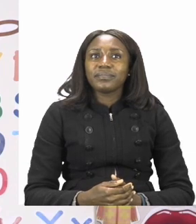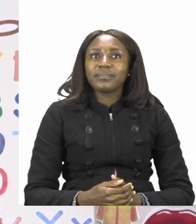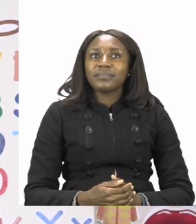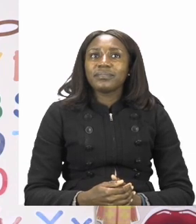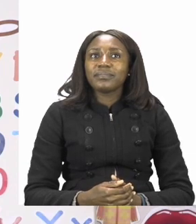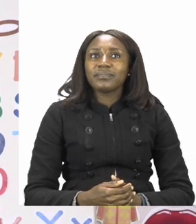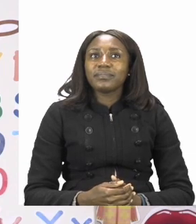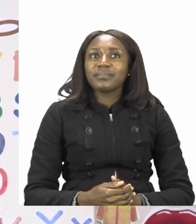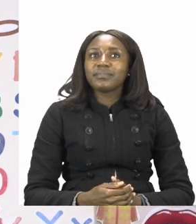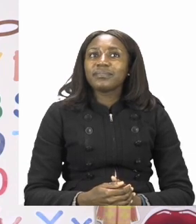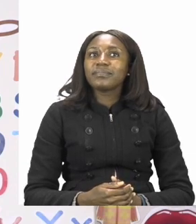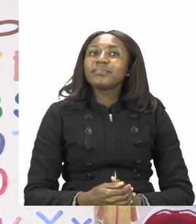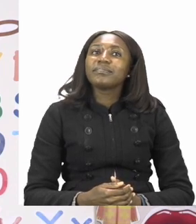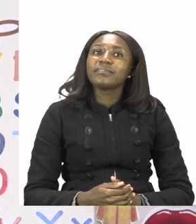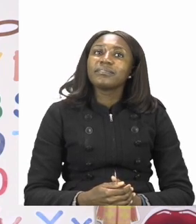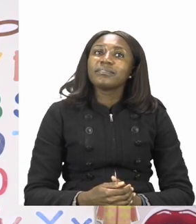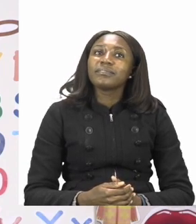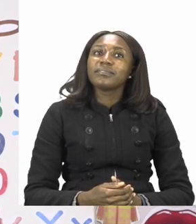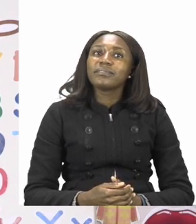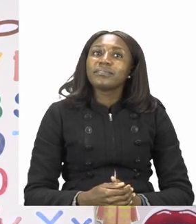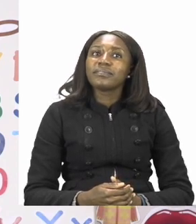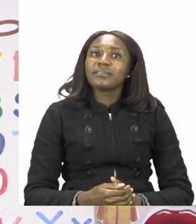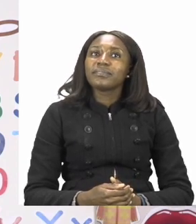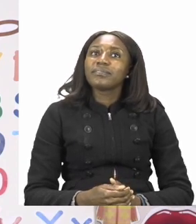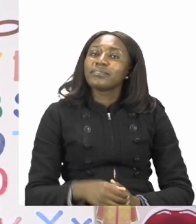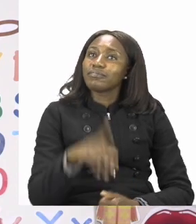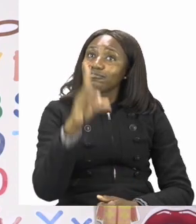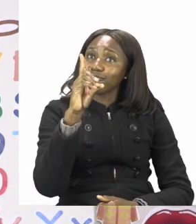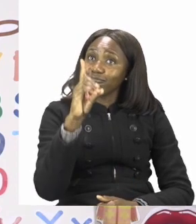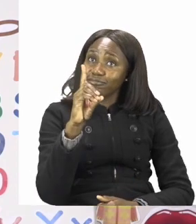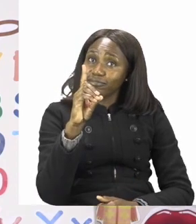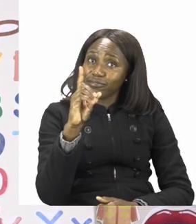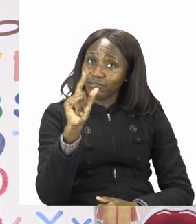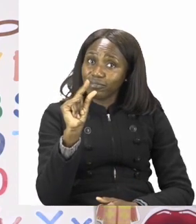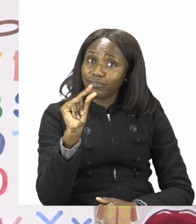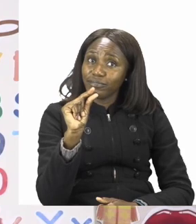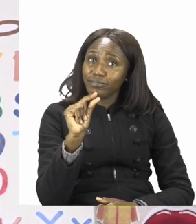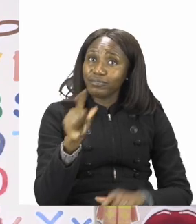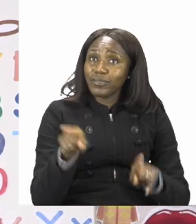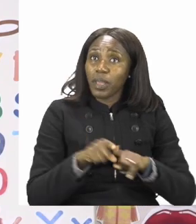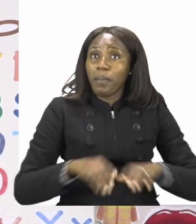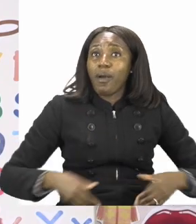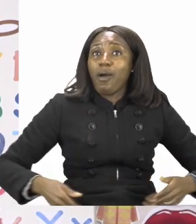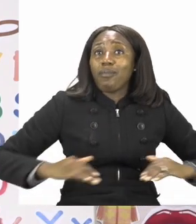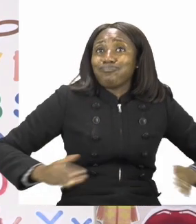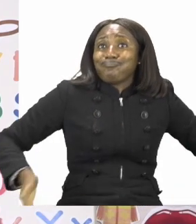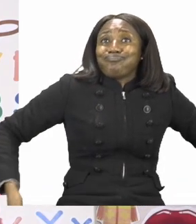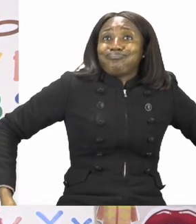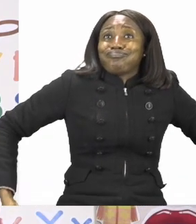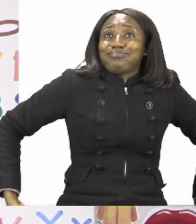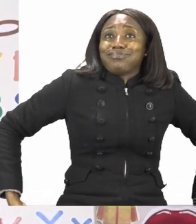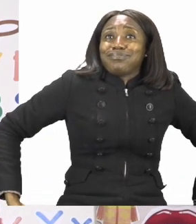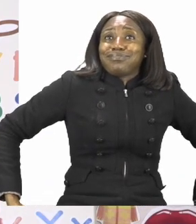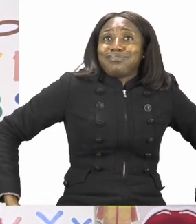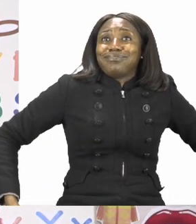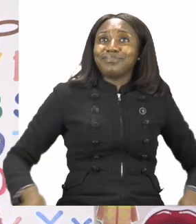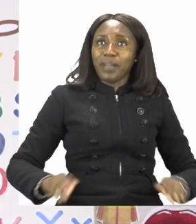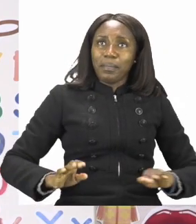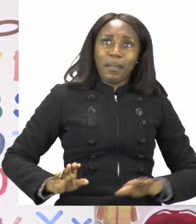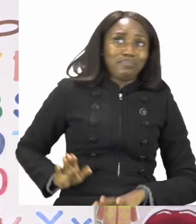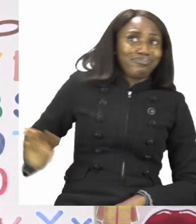really sticks out. Then our small letter D has a big